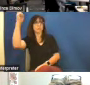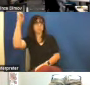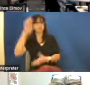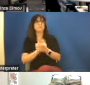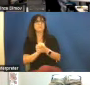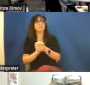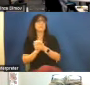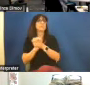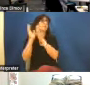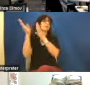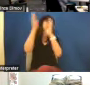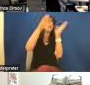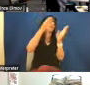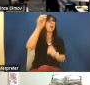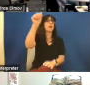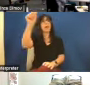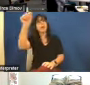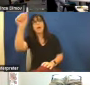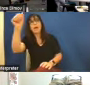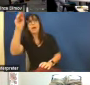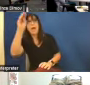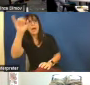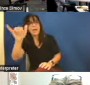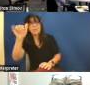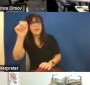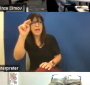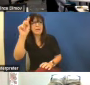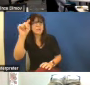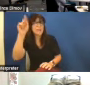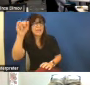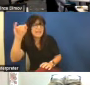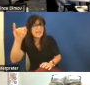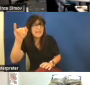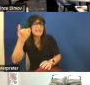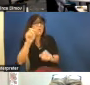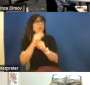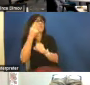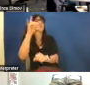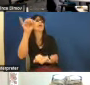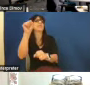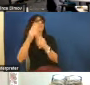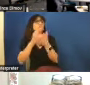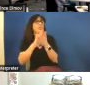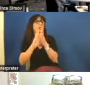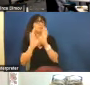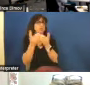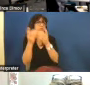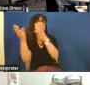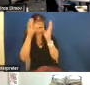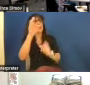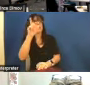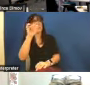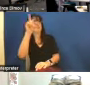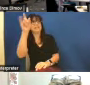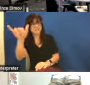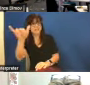I'm Amy Antonini, and I work for Davis. Great. Glad you came down, that's all. Susan Lindsay and I work